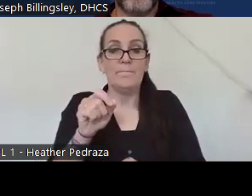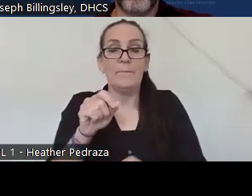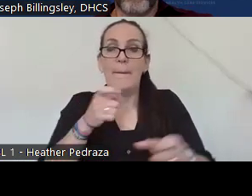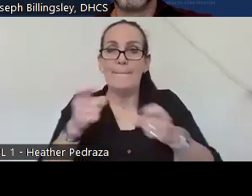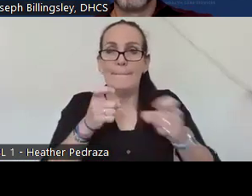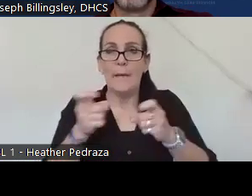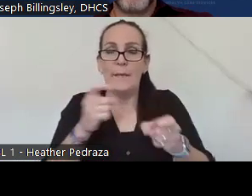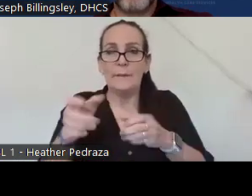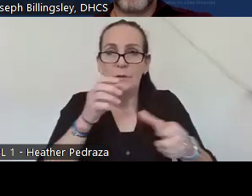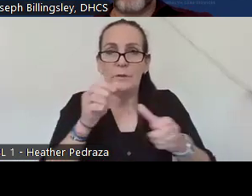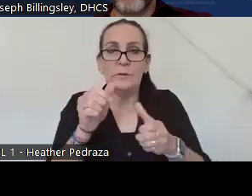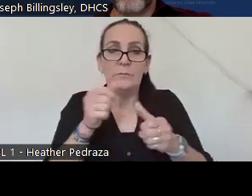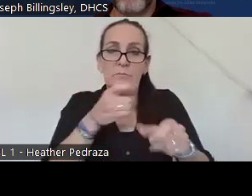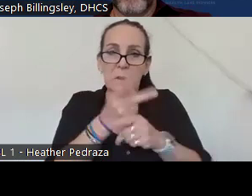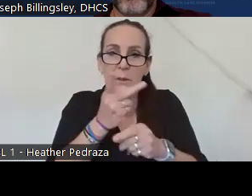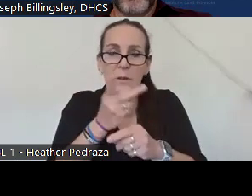for